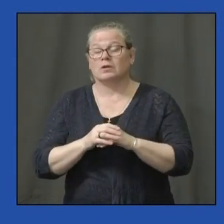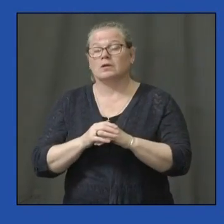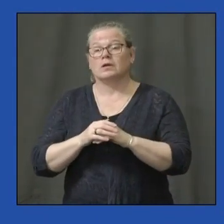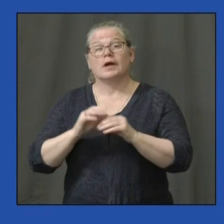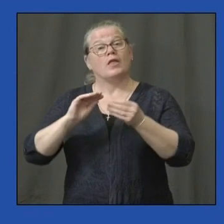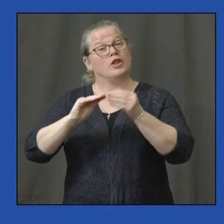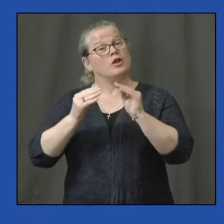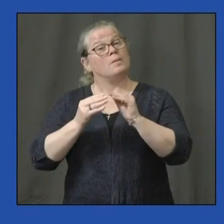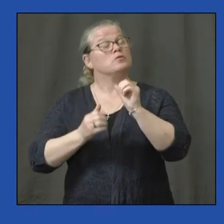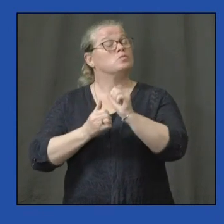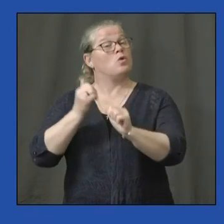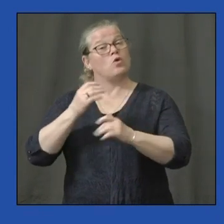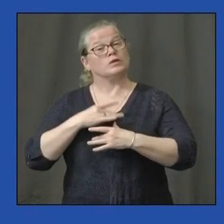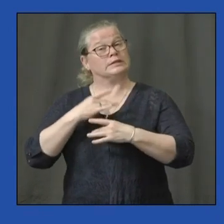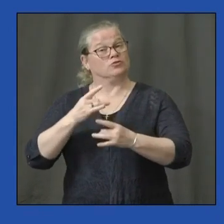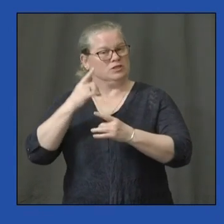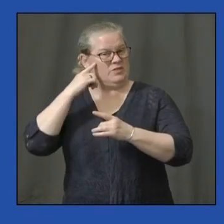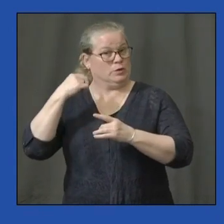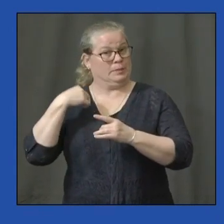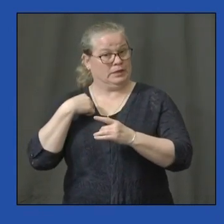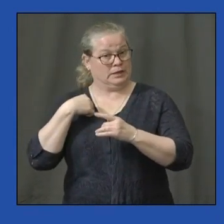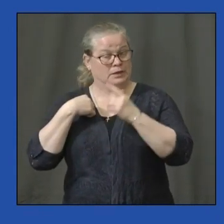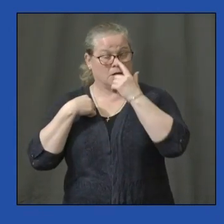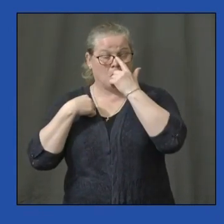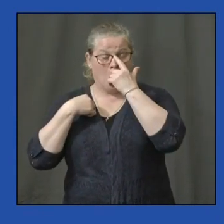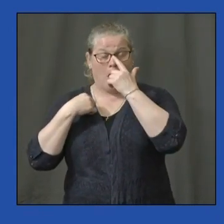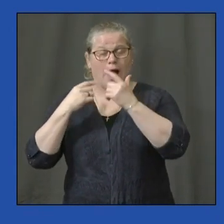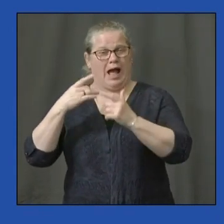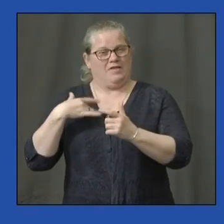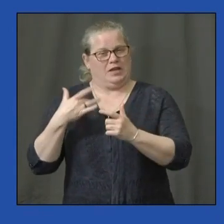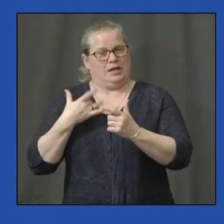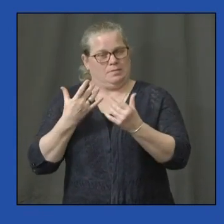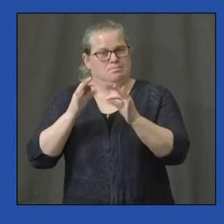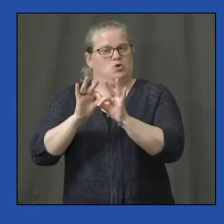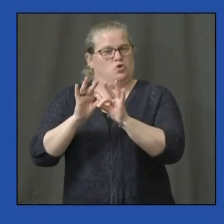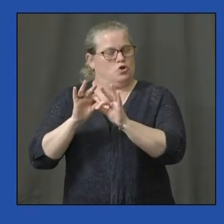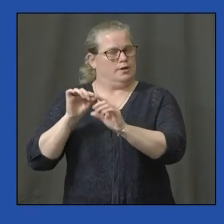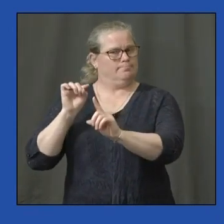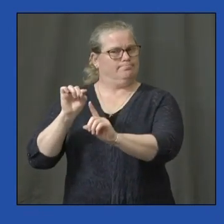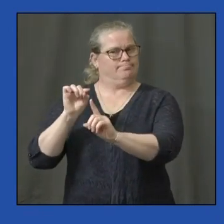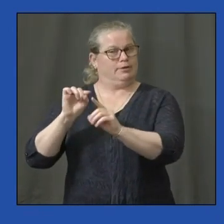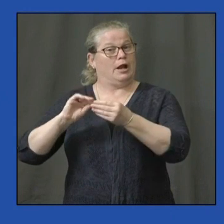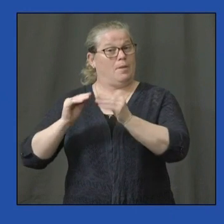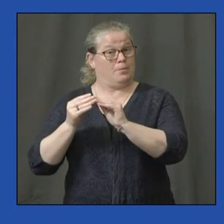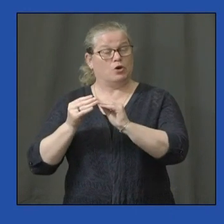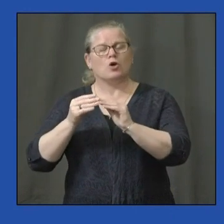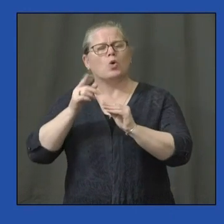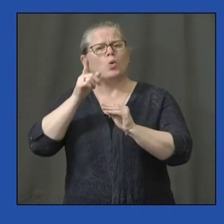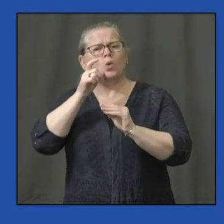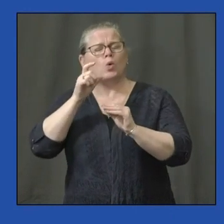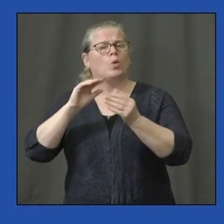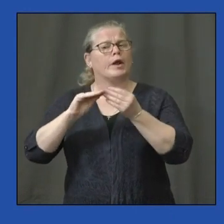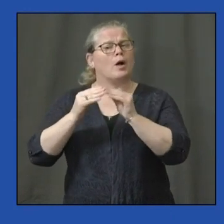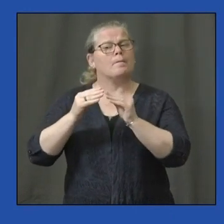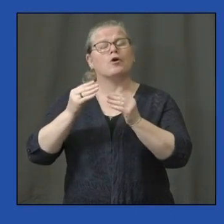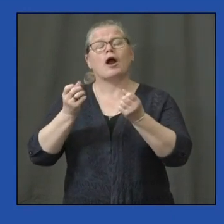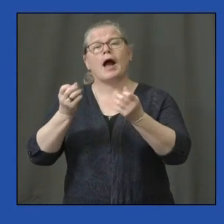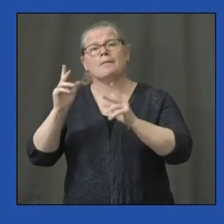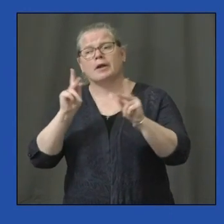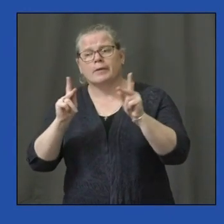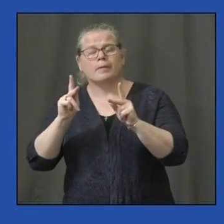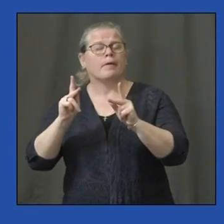that are of particular interest to me, and I think the key metric, as I've said now for a while, is hospitalizations. We